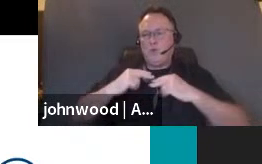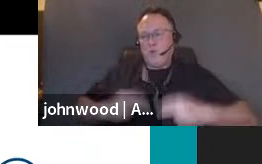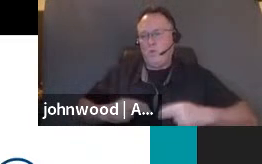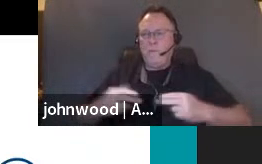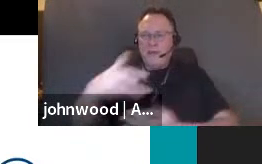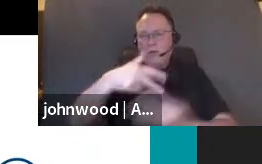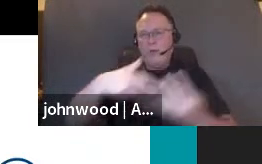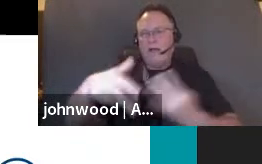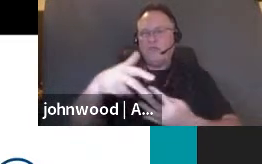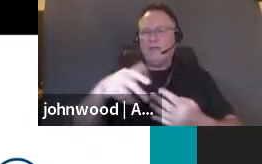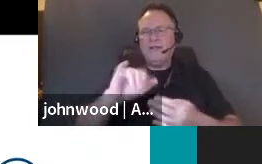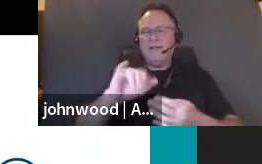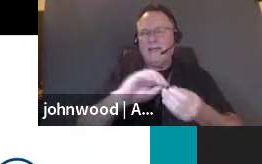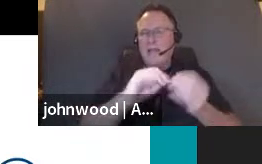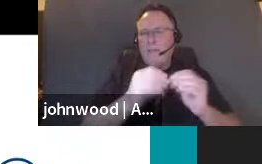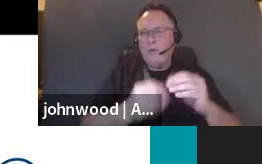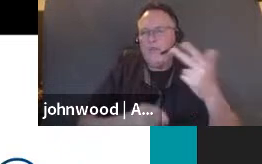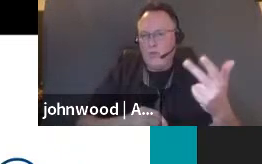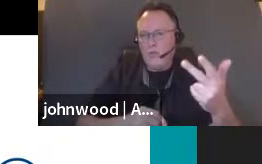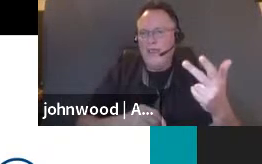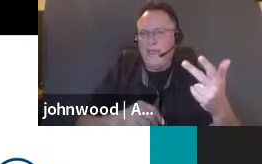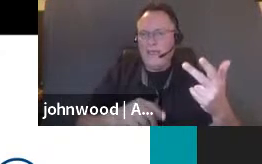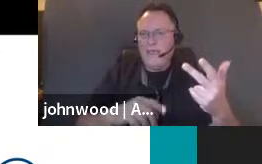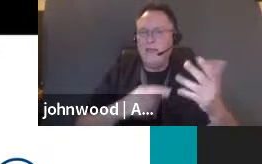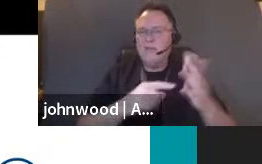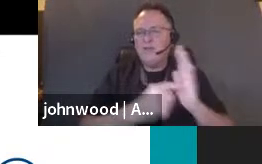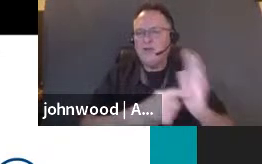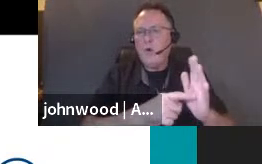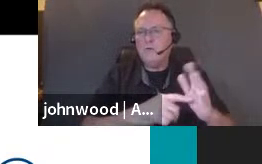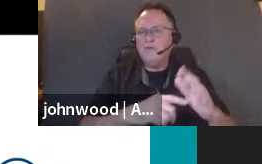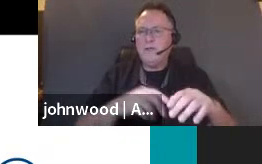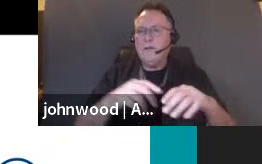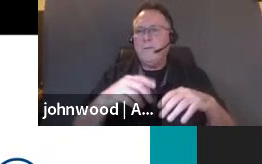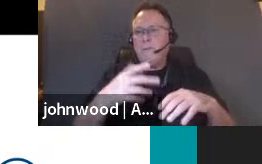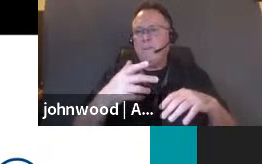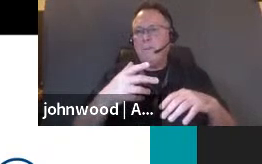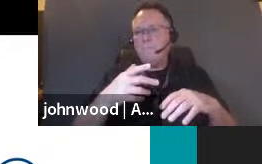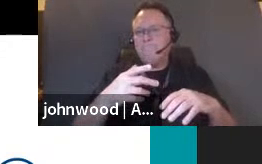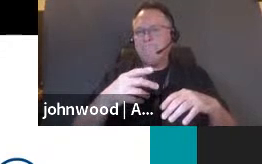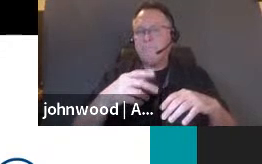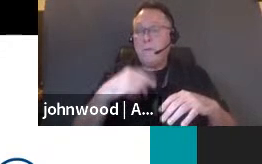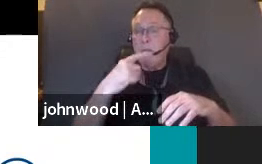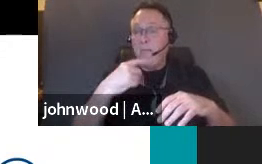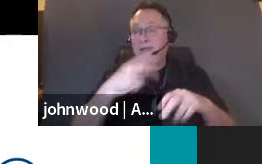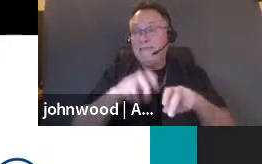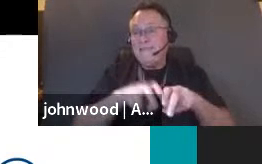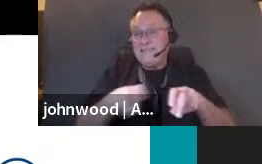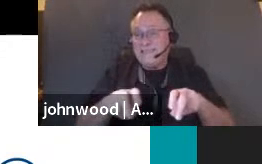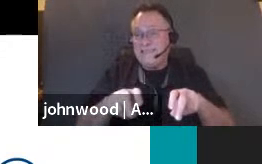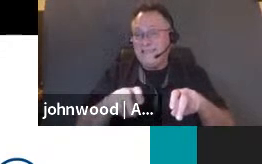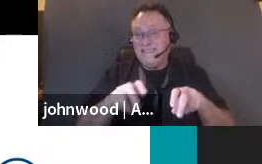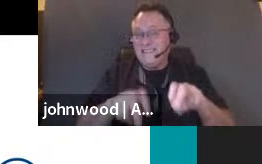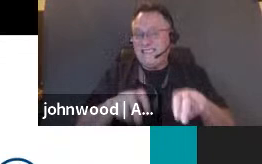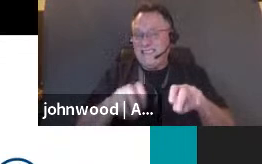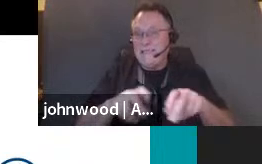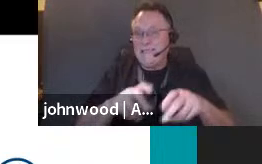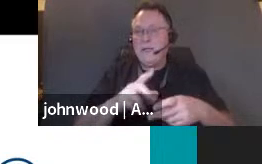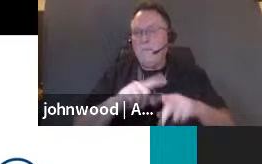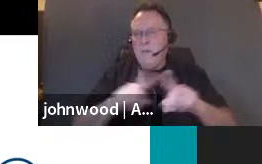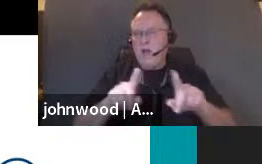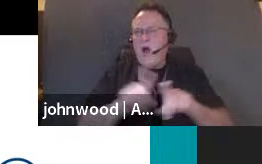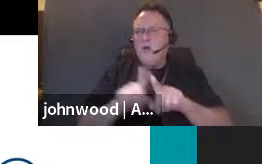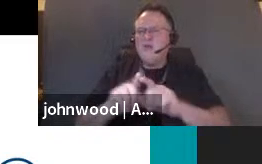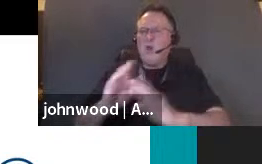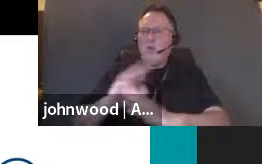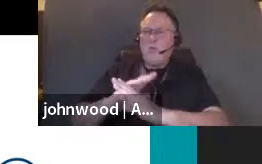from number 3, which is intended to provide public seating, but is also trying to prevent people from sleeping on these benches.